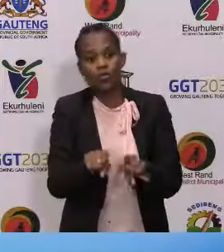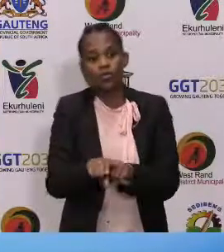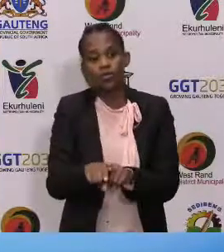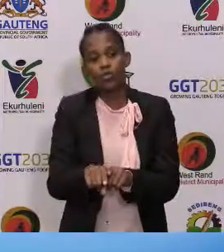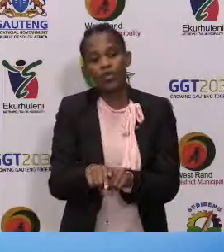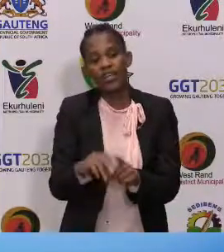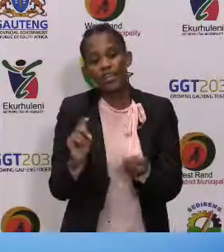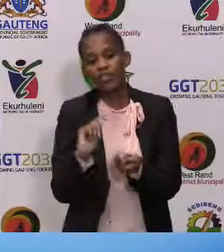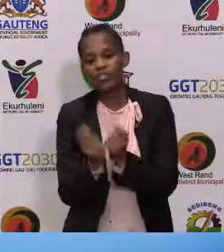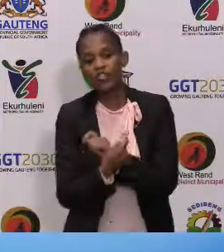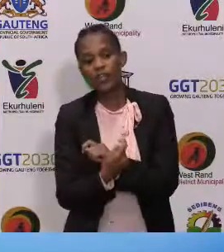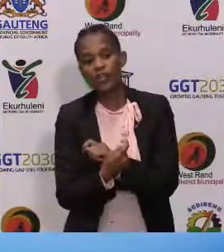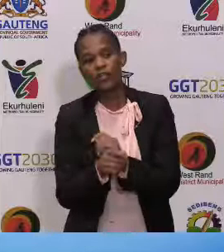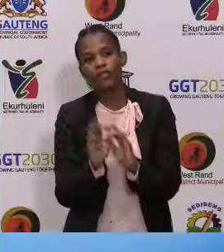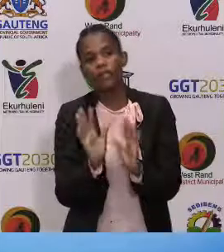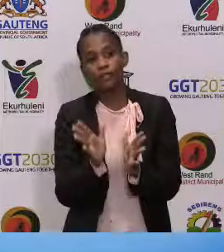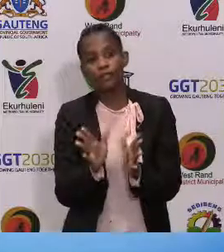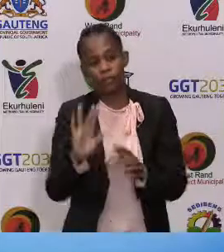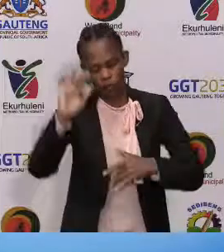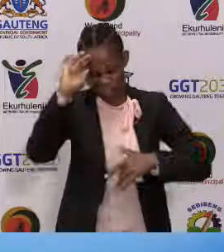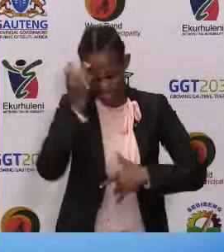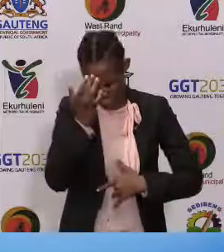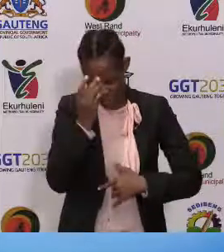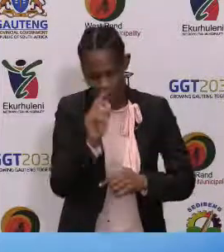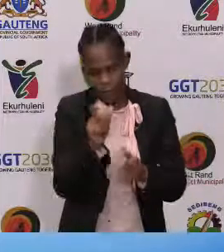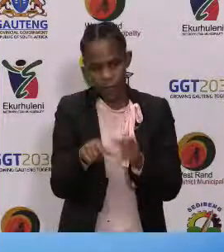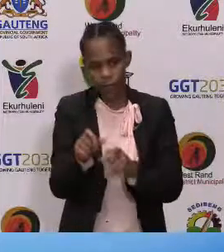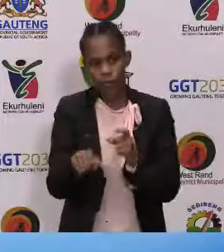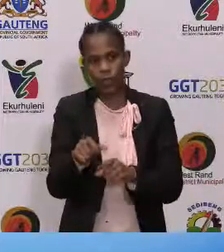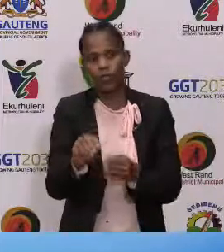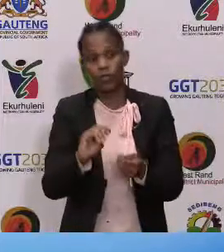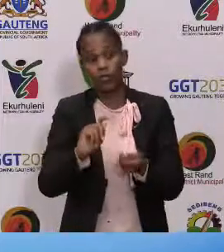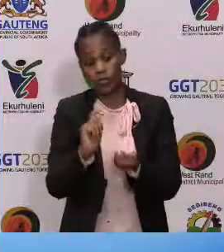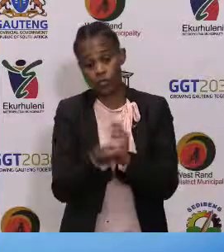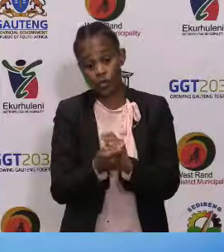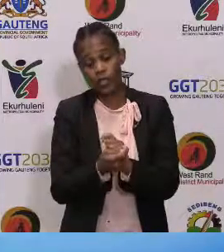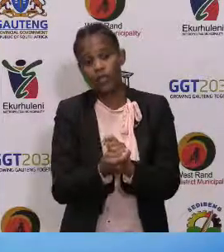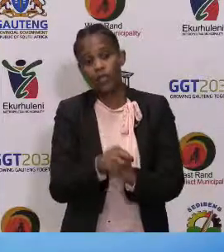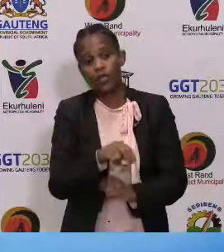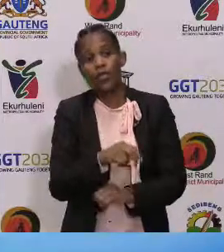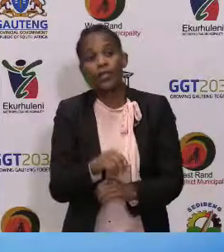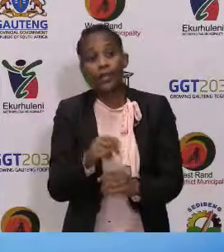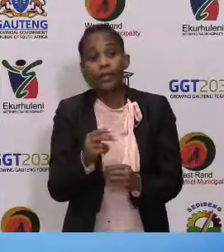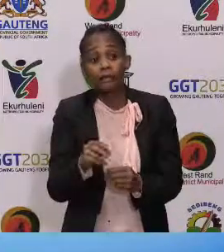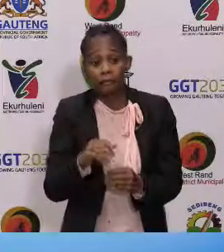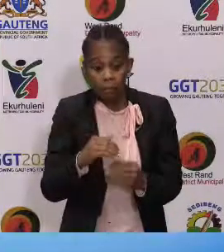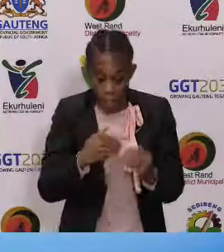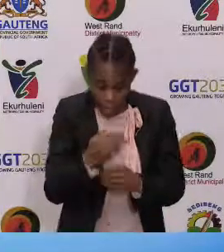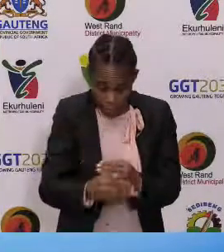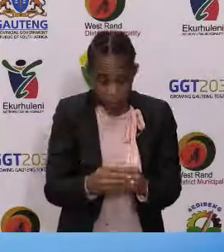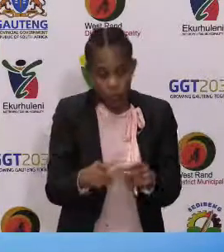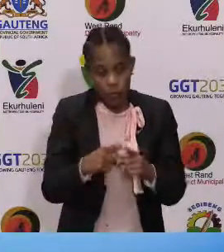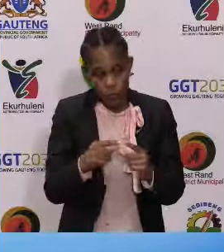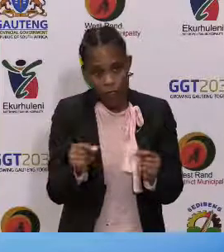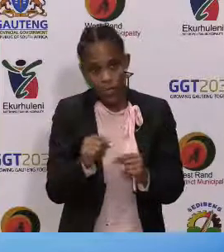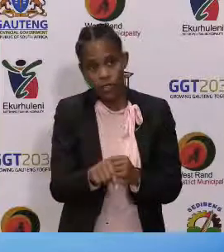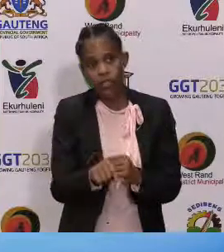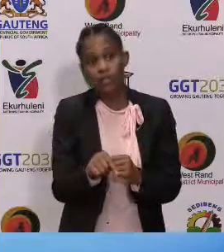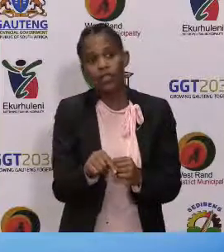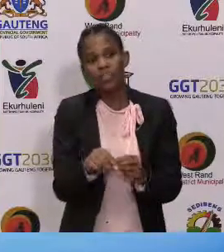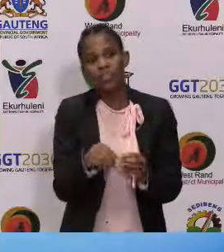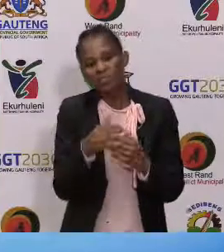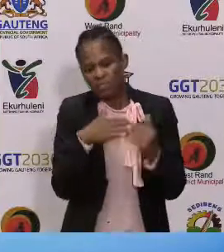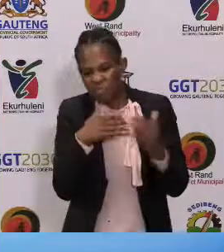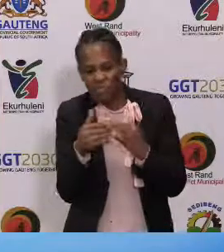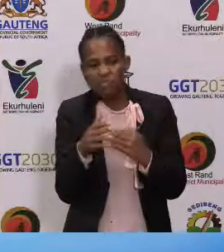converted into a critical care component. And to that end, we've already completed and handed over